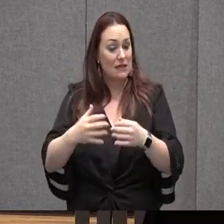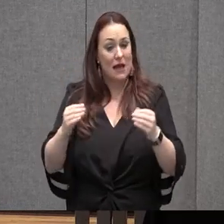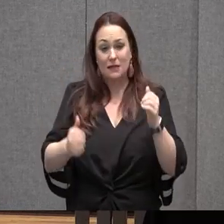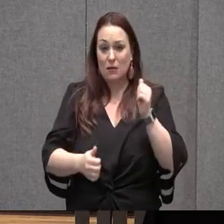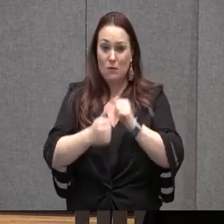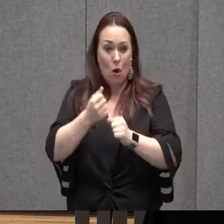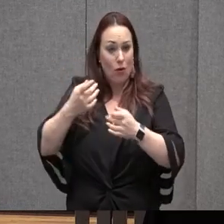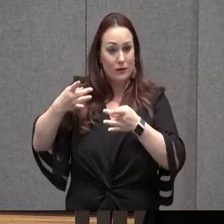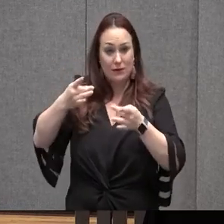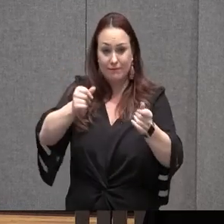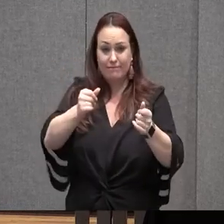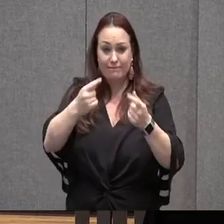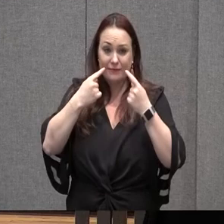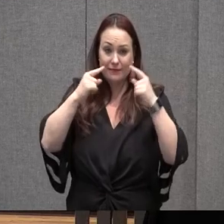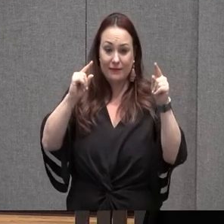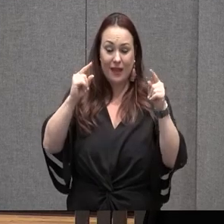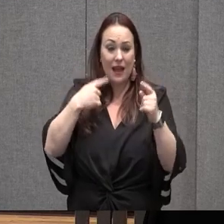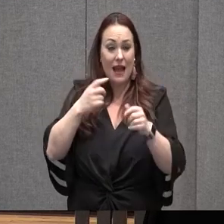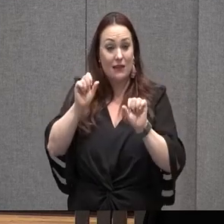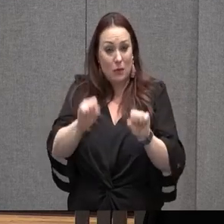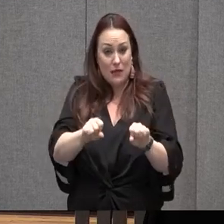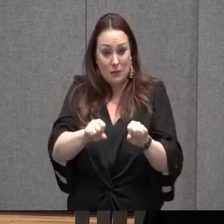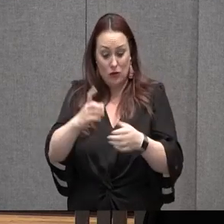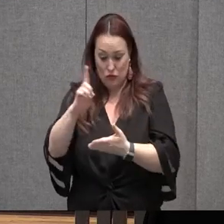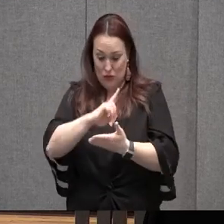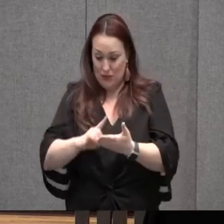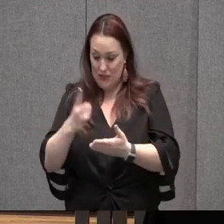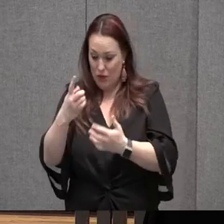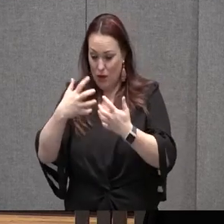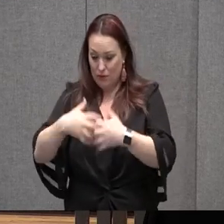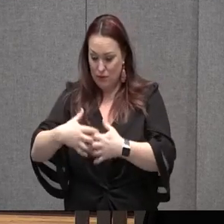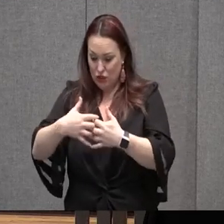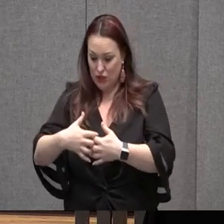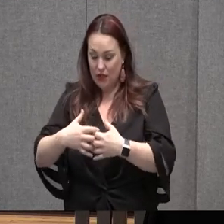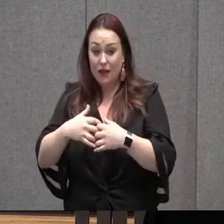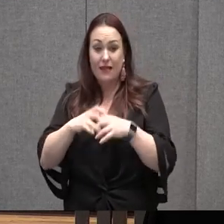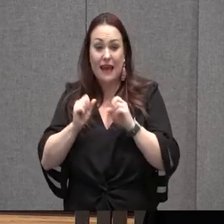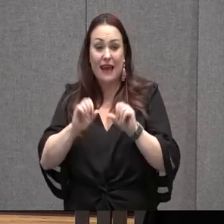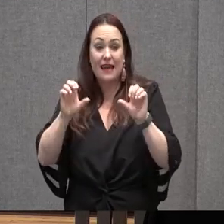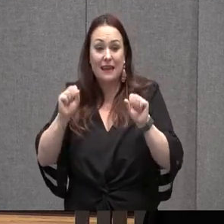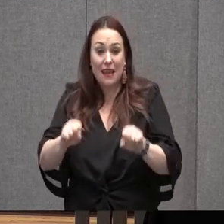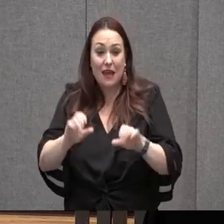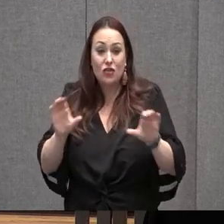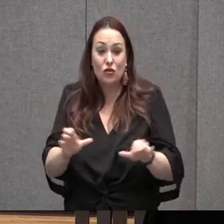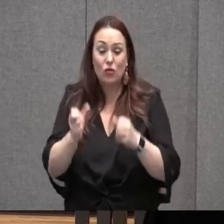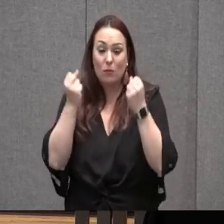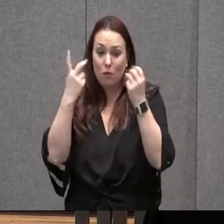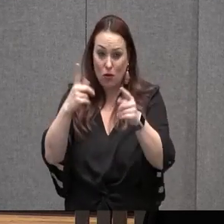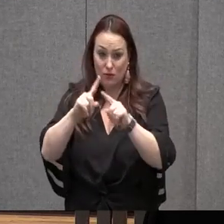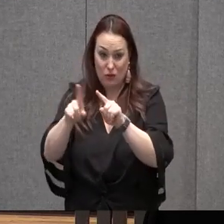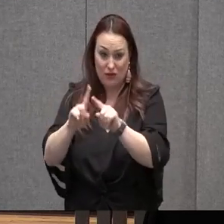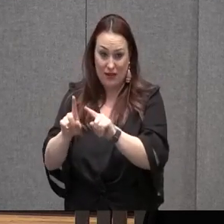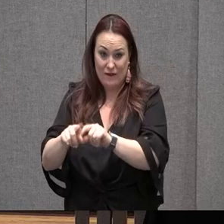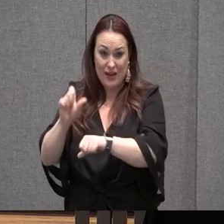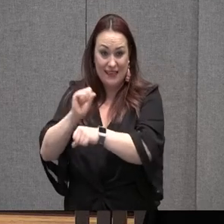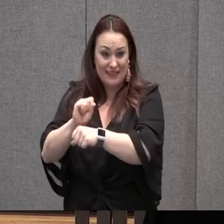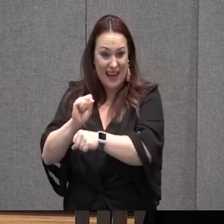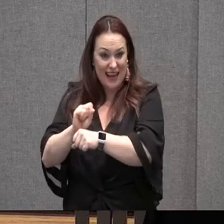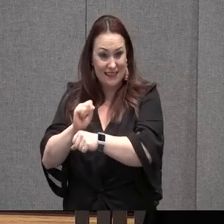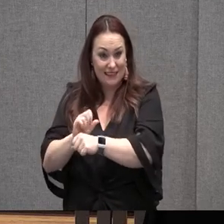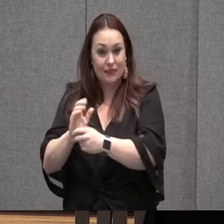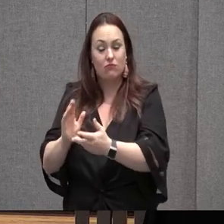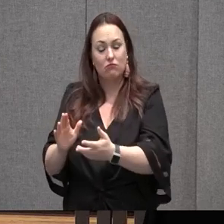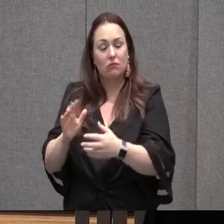possible by designing one machine to several tasks. So that was kind